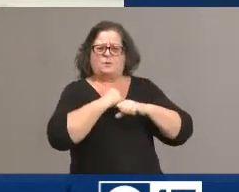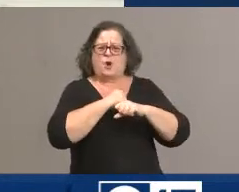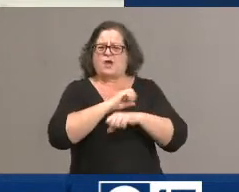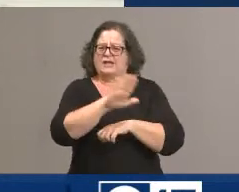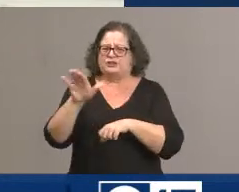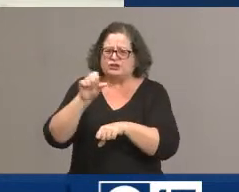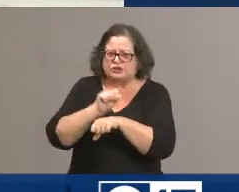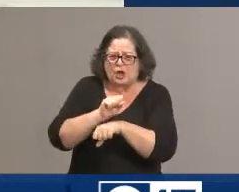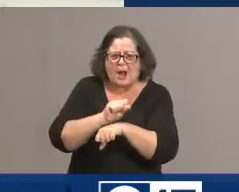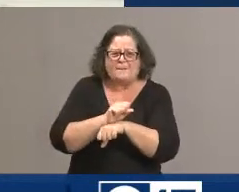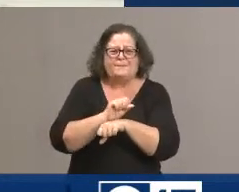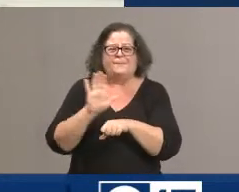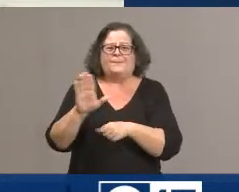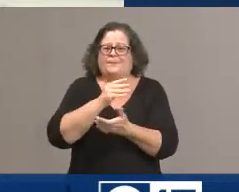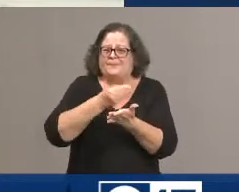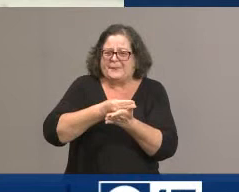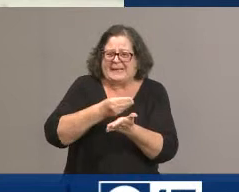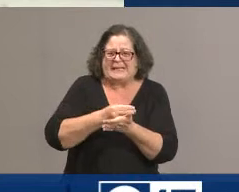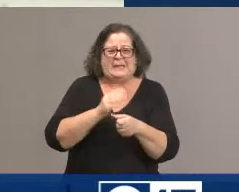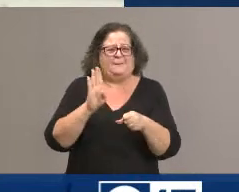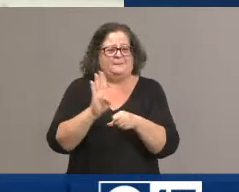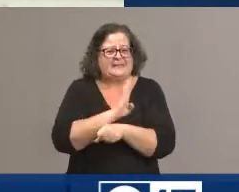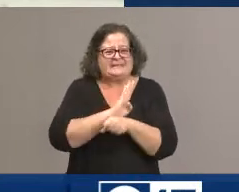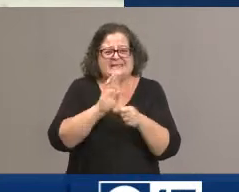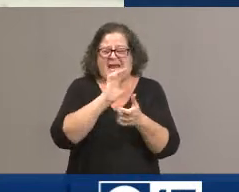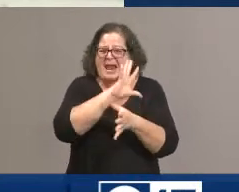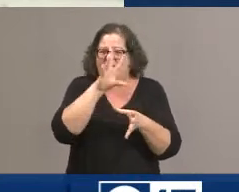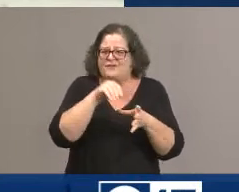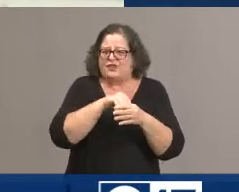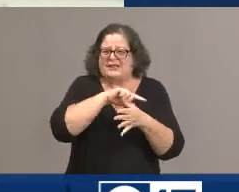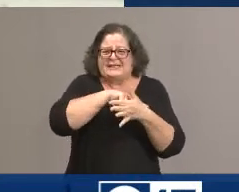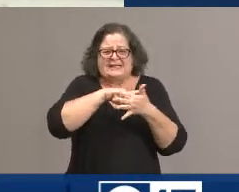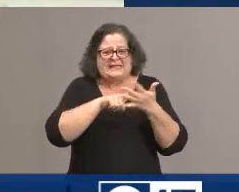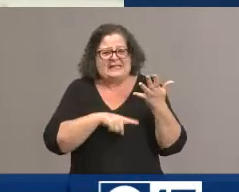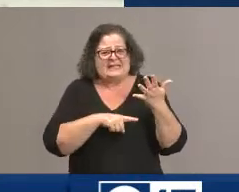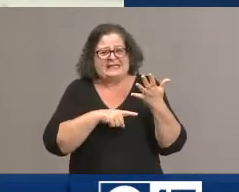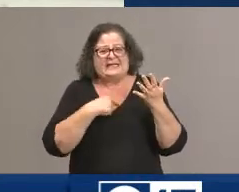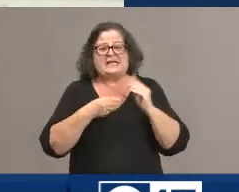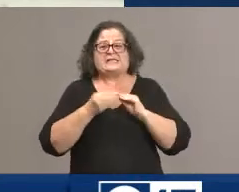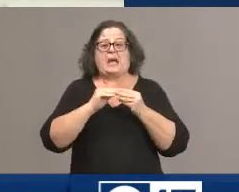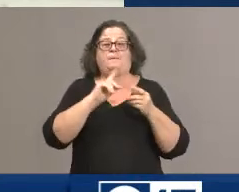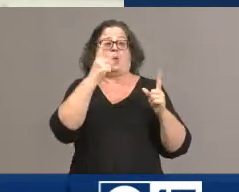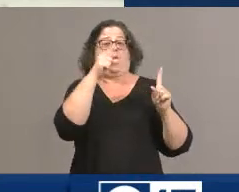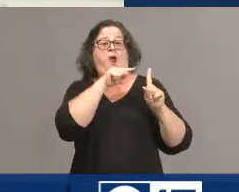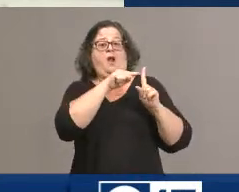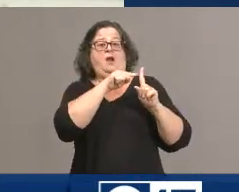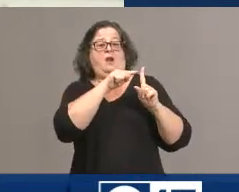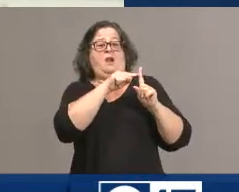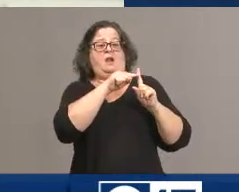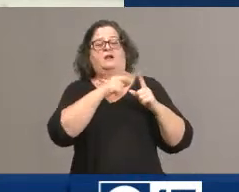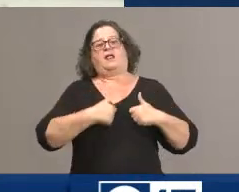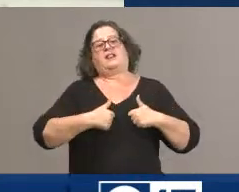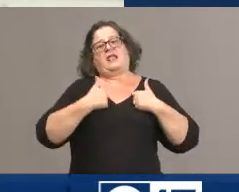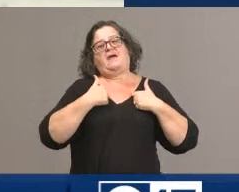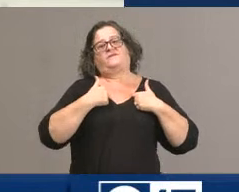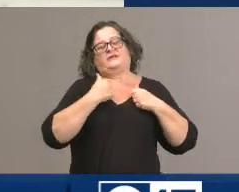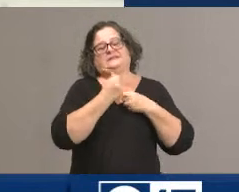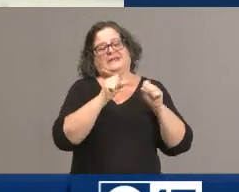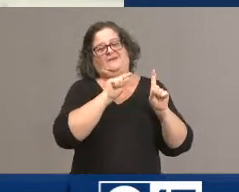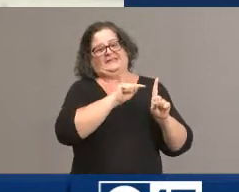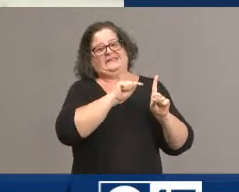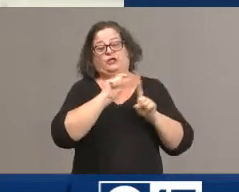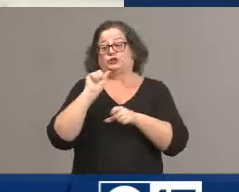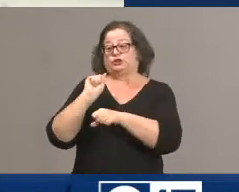side of protecting lives. We are going to err on the side of caution to make sure that we can deal with